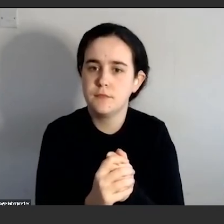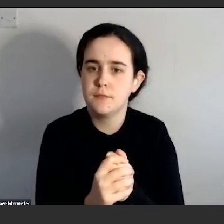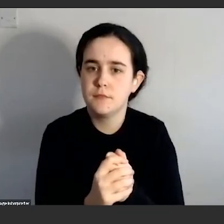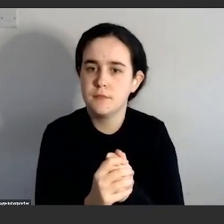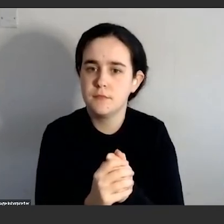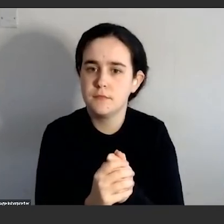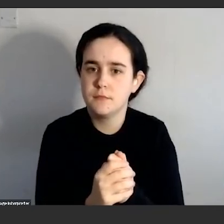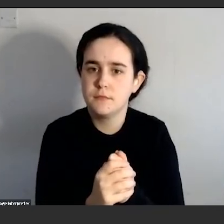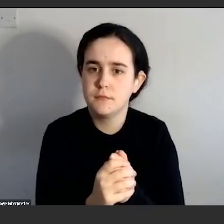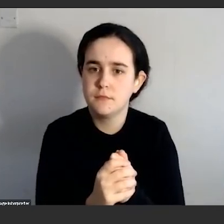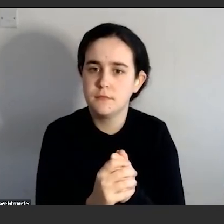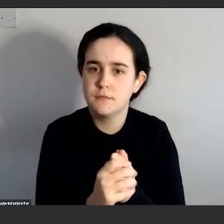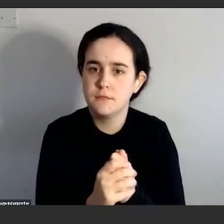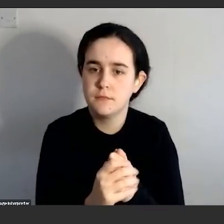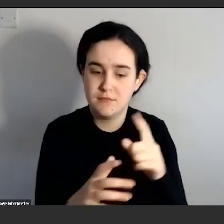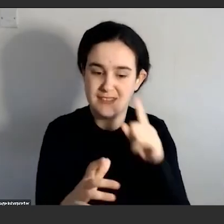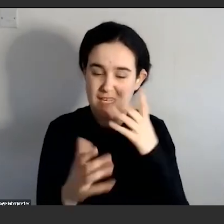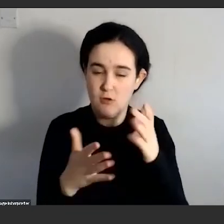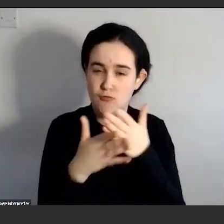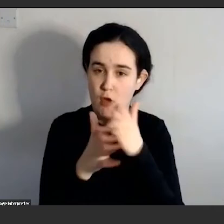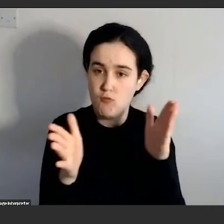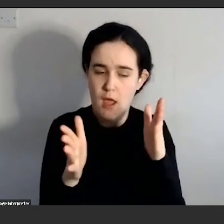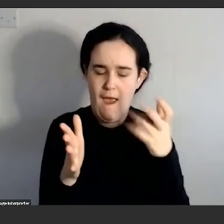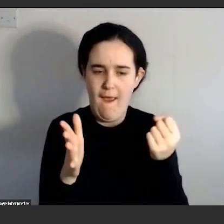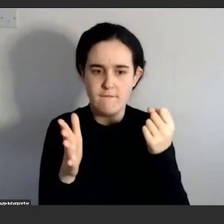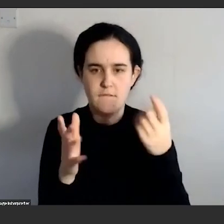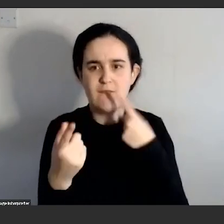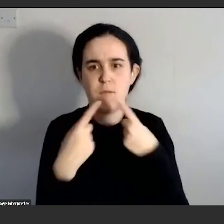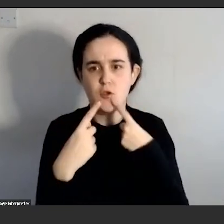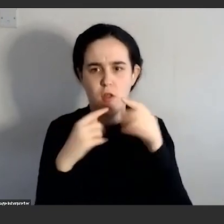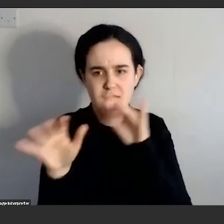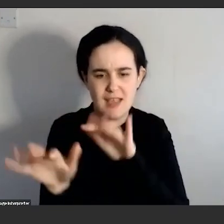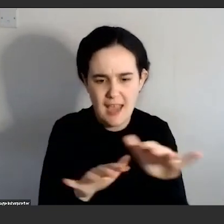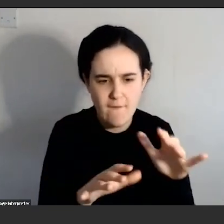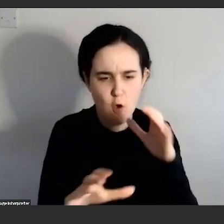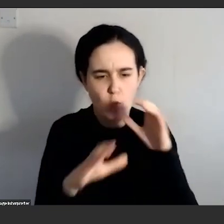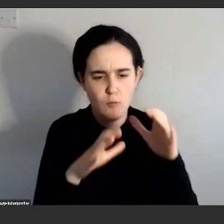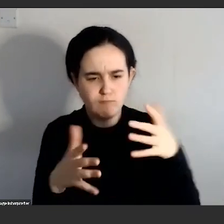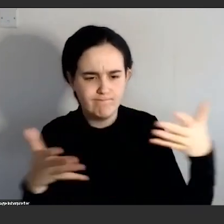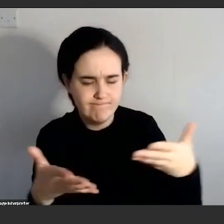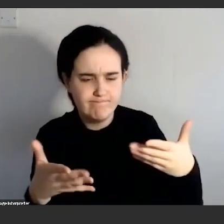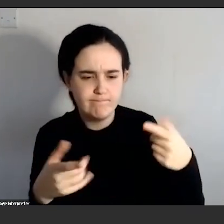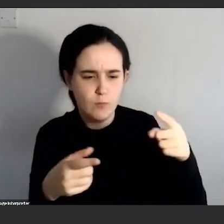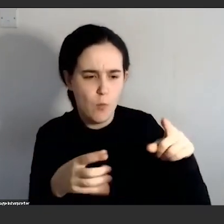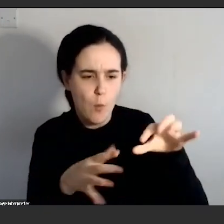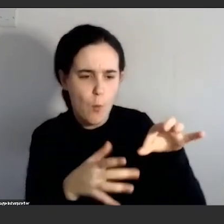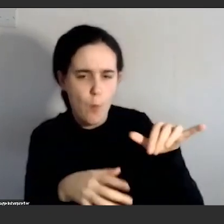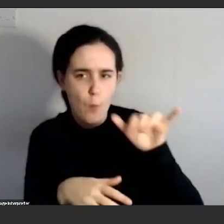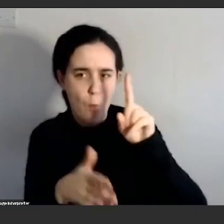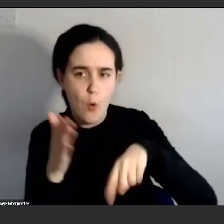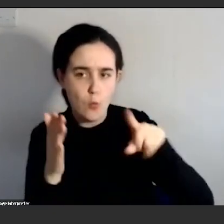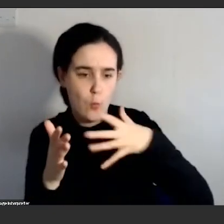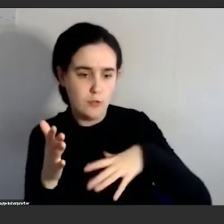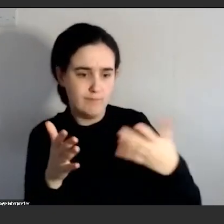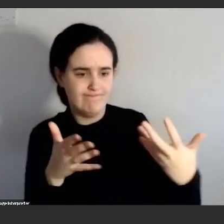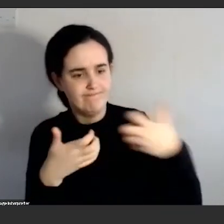the facilities, giving them access so that they can basically be there. When we do health educations,